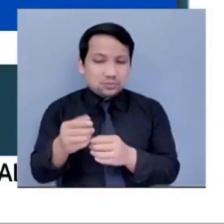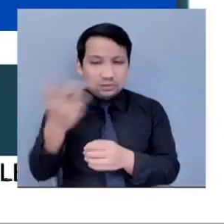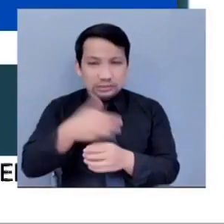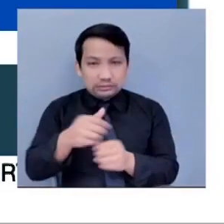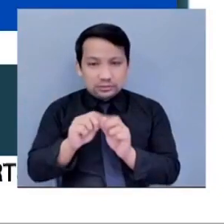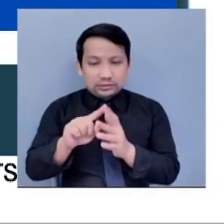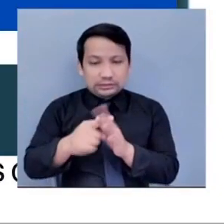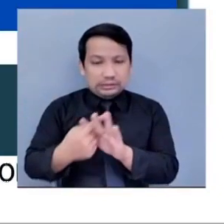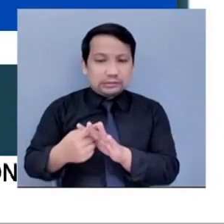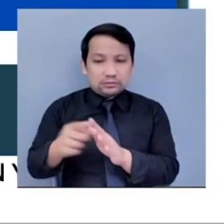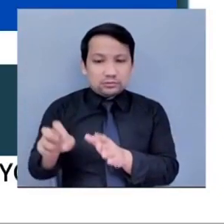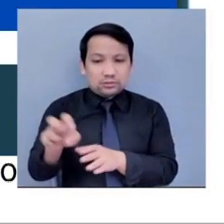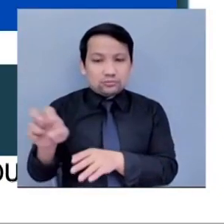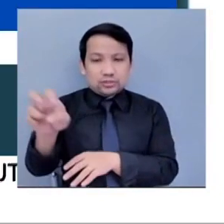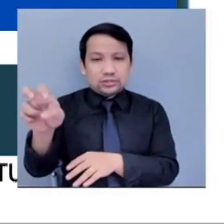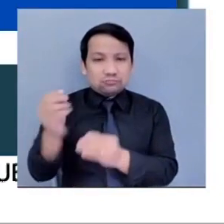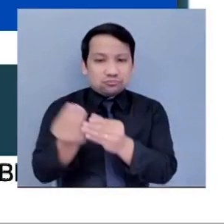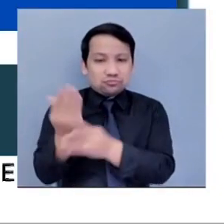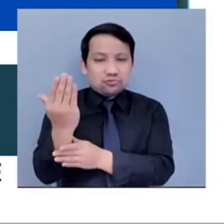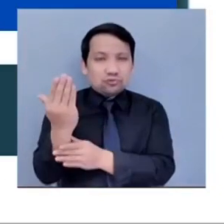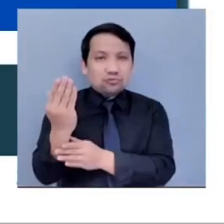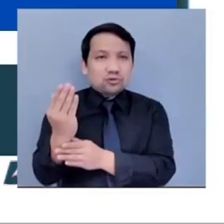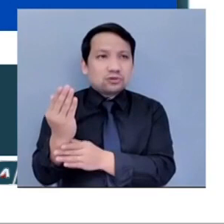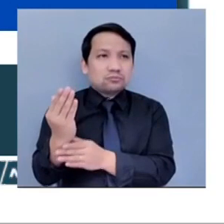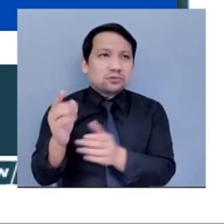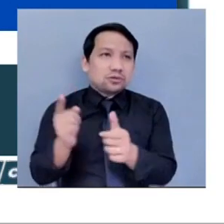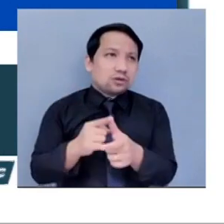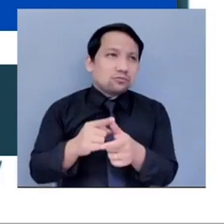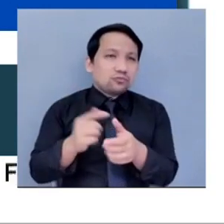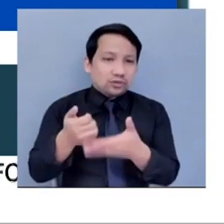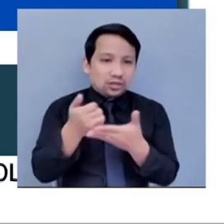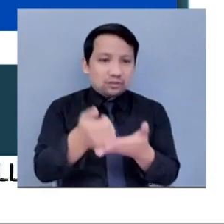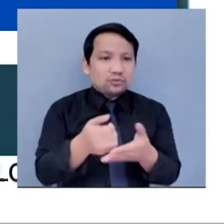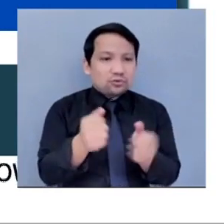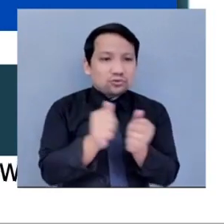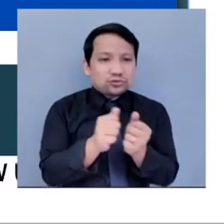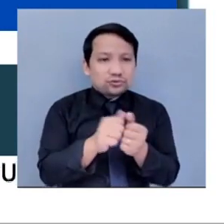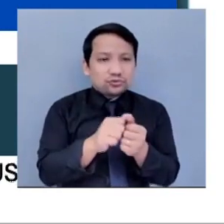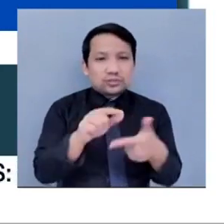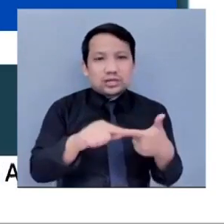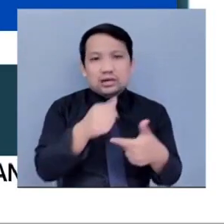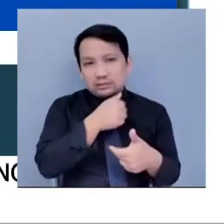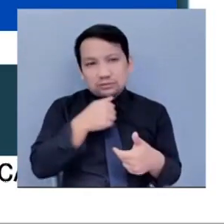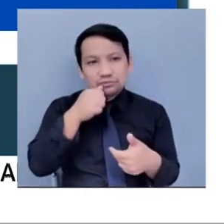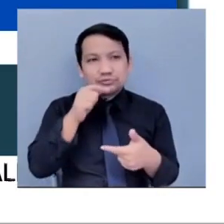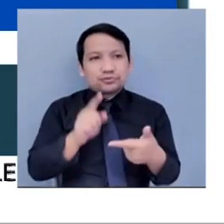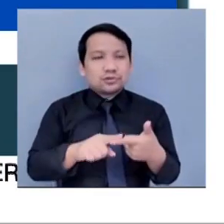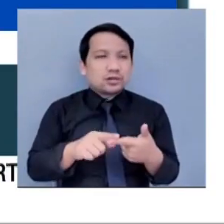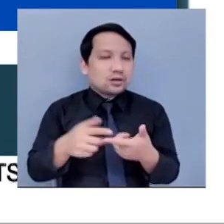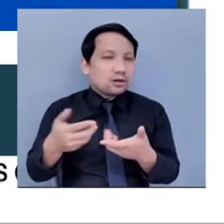in, for instance, in agriculture, as well as in manufacturing. Mm-hmm. So